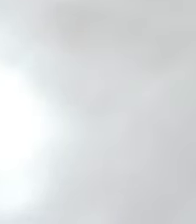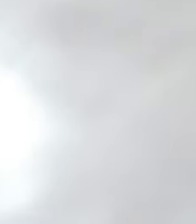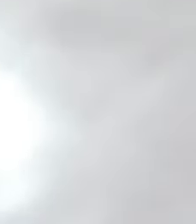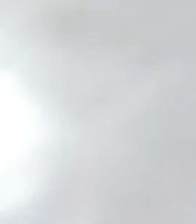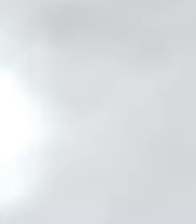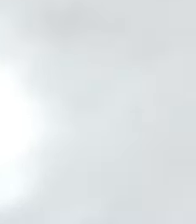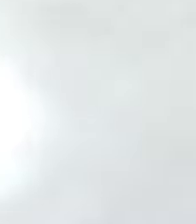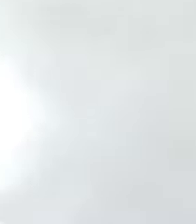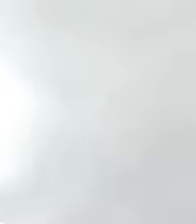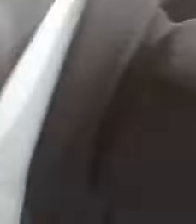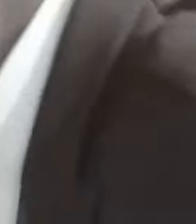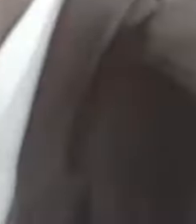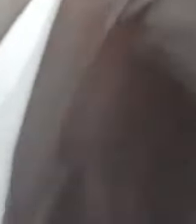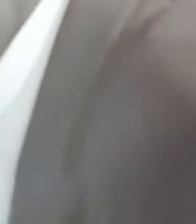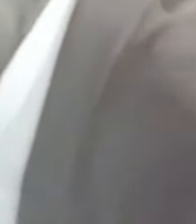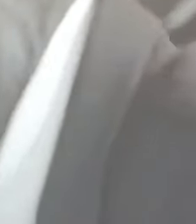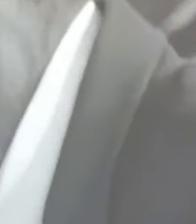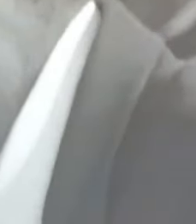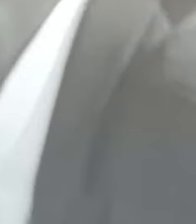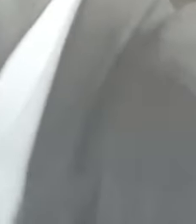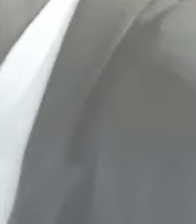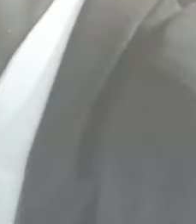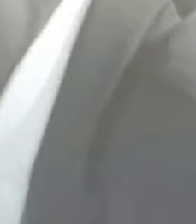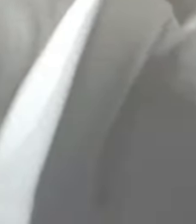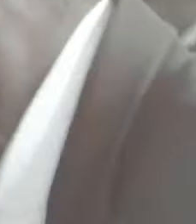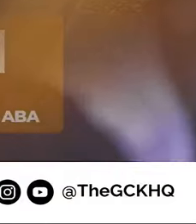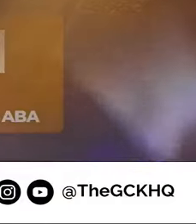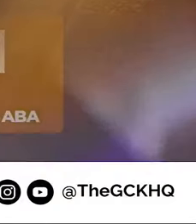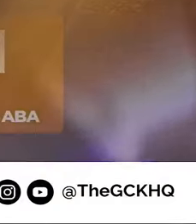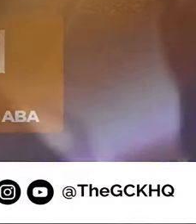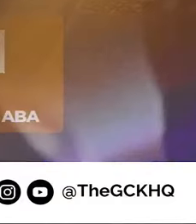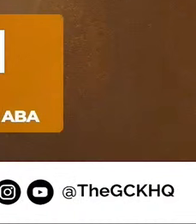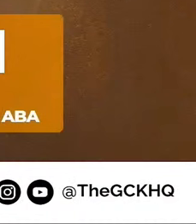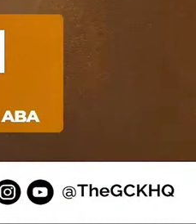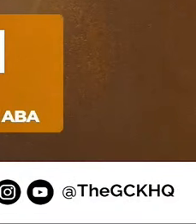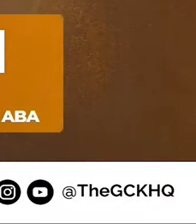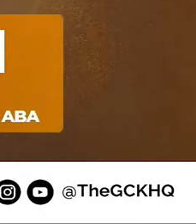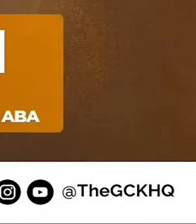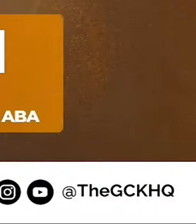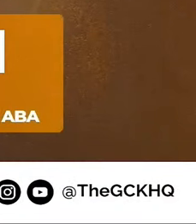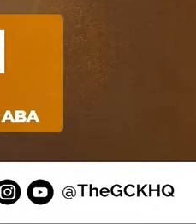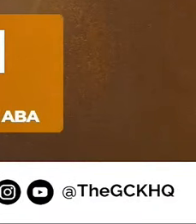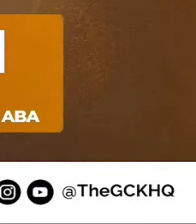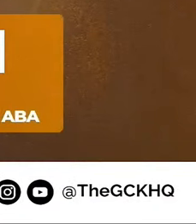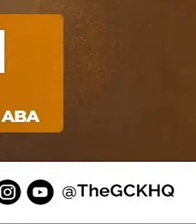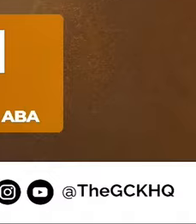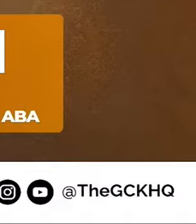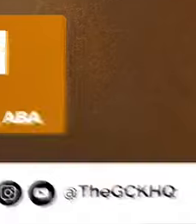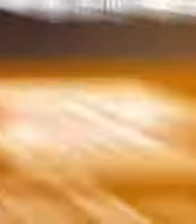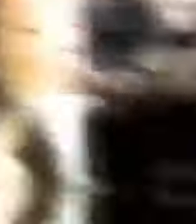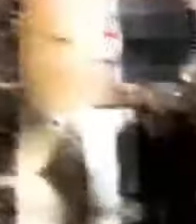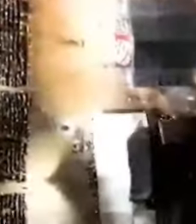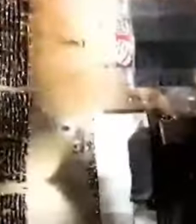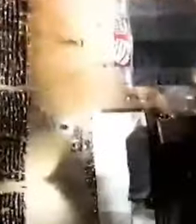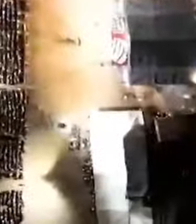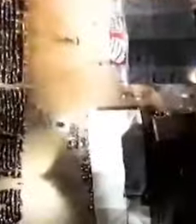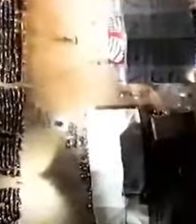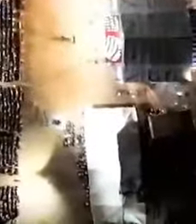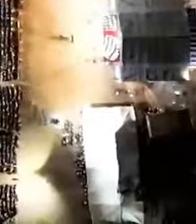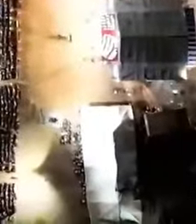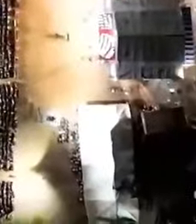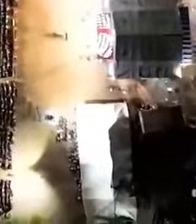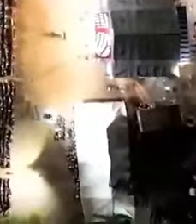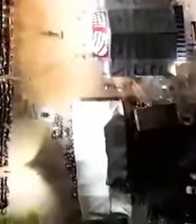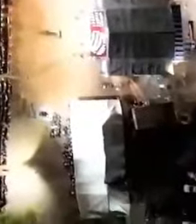bring to you the Ministers and Young Professionals Conference titled Strength for a Fainting Minister. God is